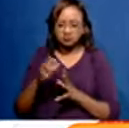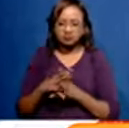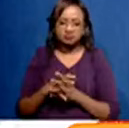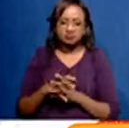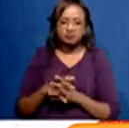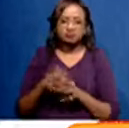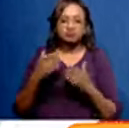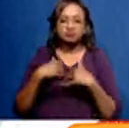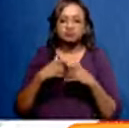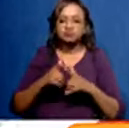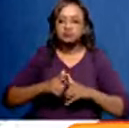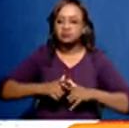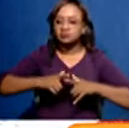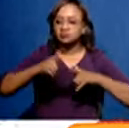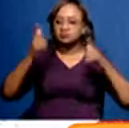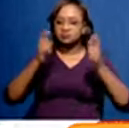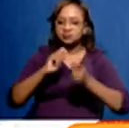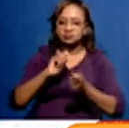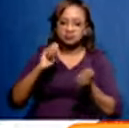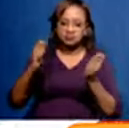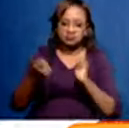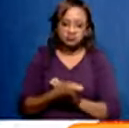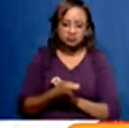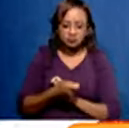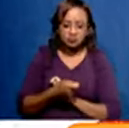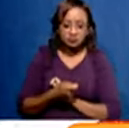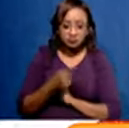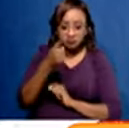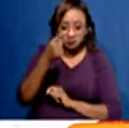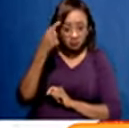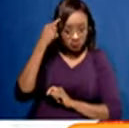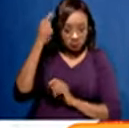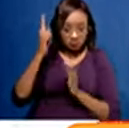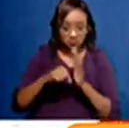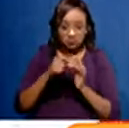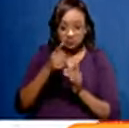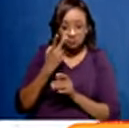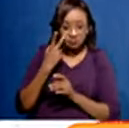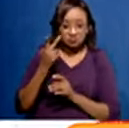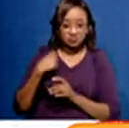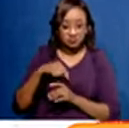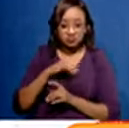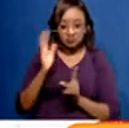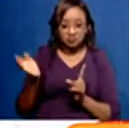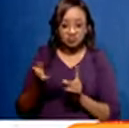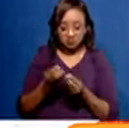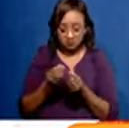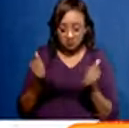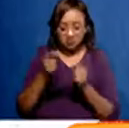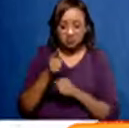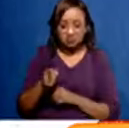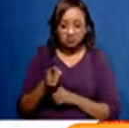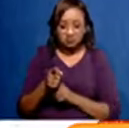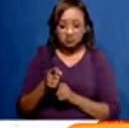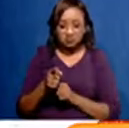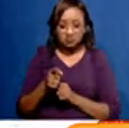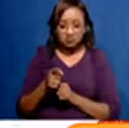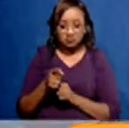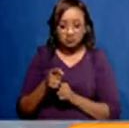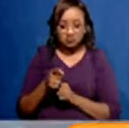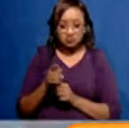a whole turmoil going on right now. Mm-hmm. Are we going to get this? Can you see this getting this